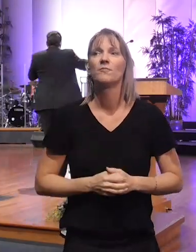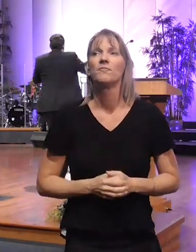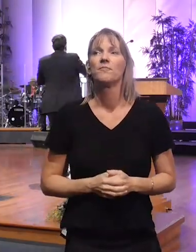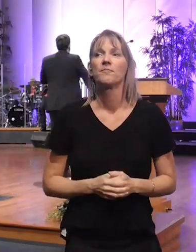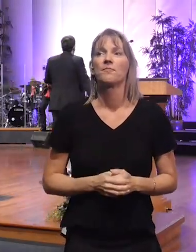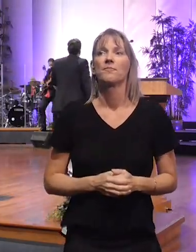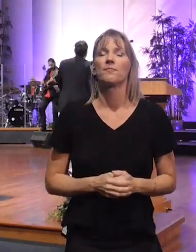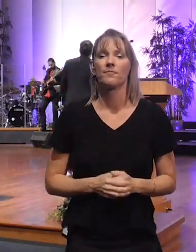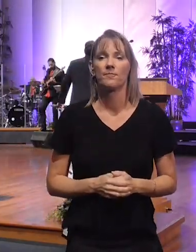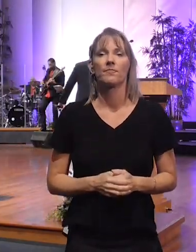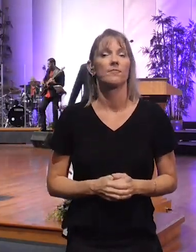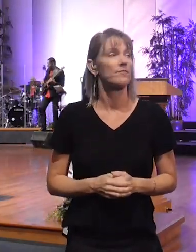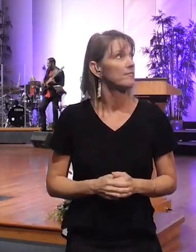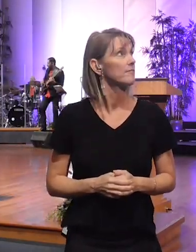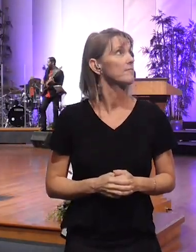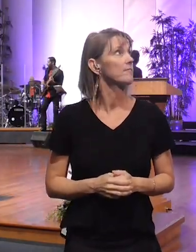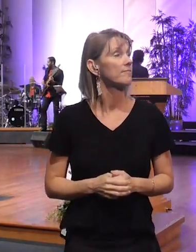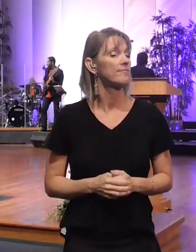yeah.